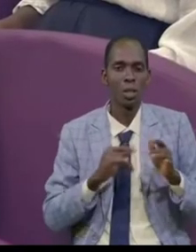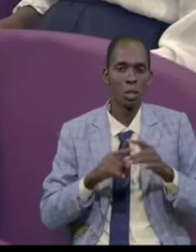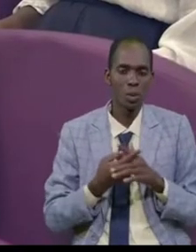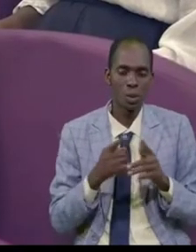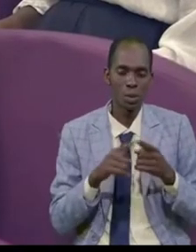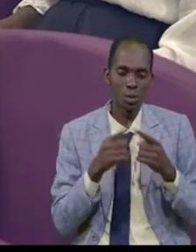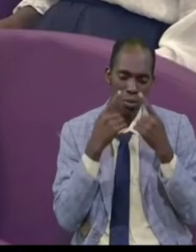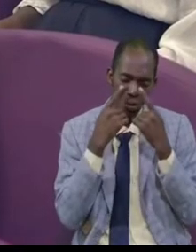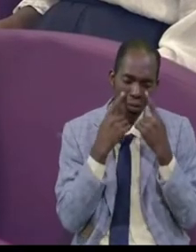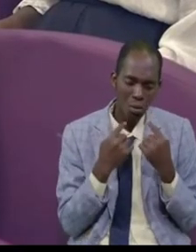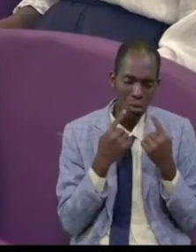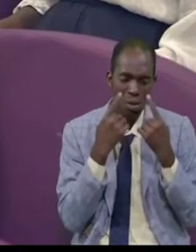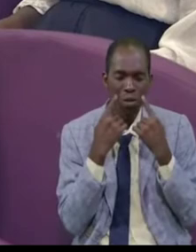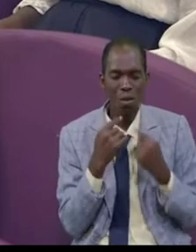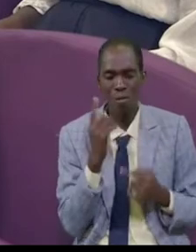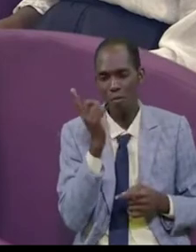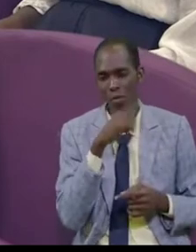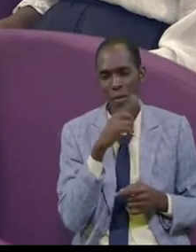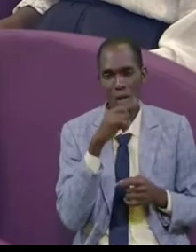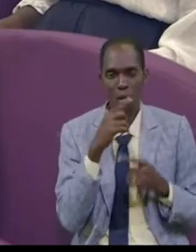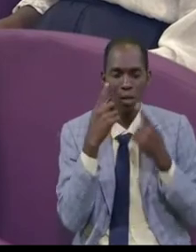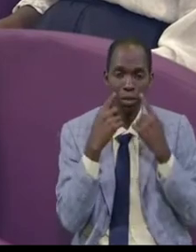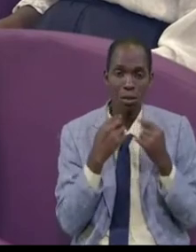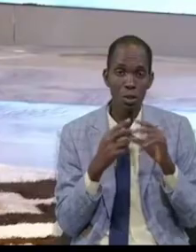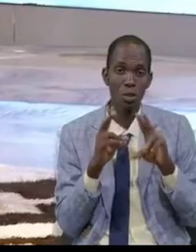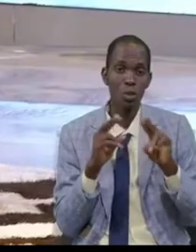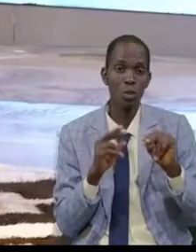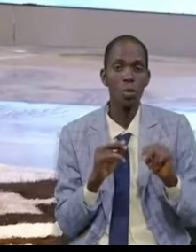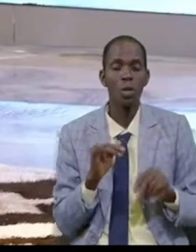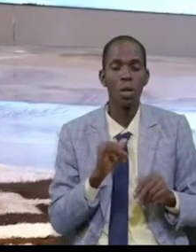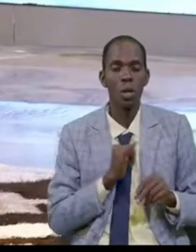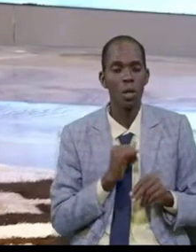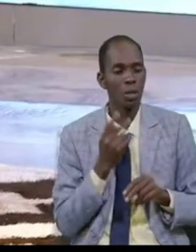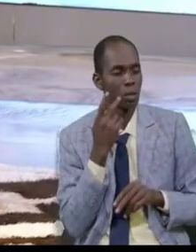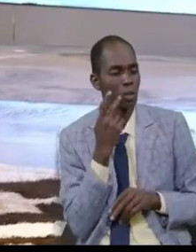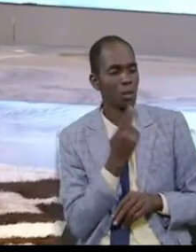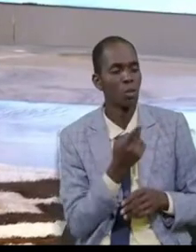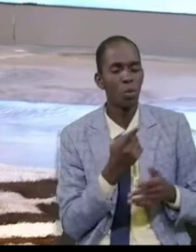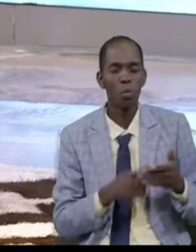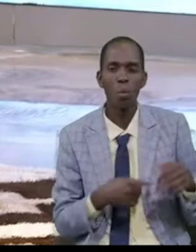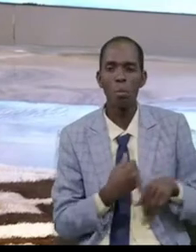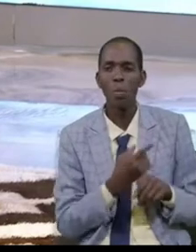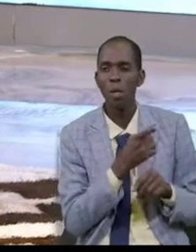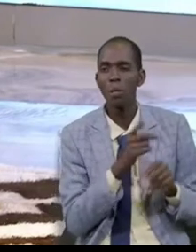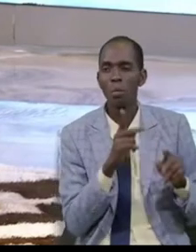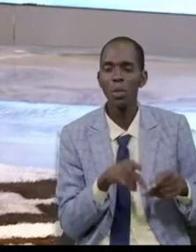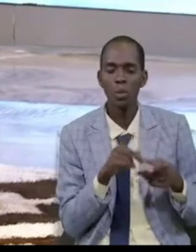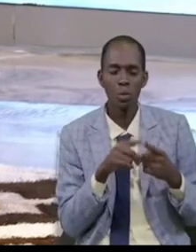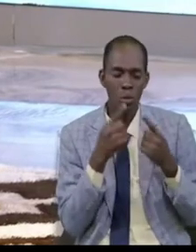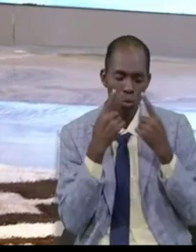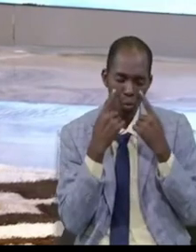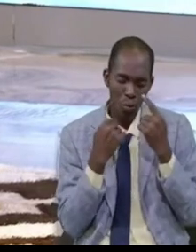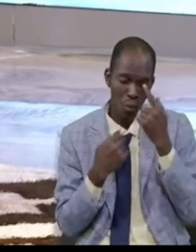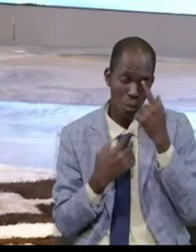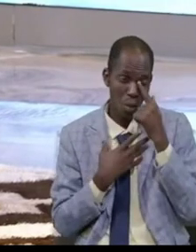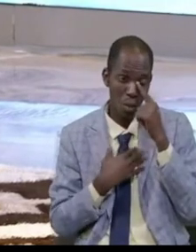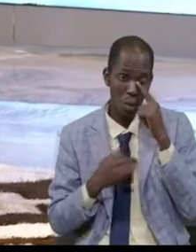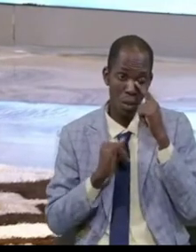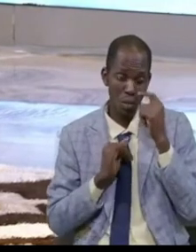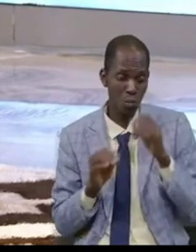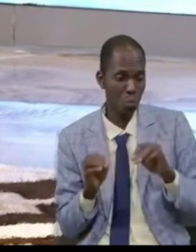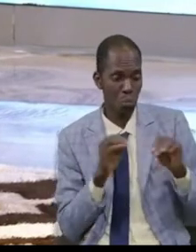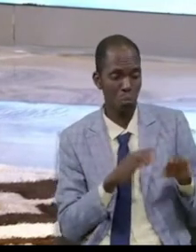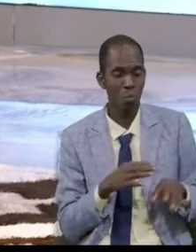begin to cry crocodile tears? No, I look at what is making him to weep, and I put